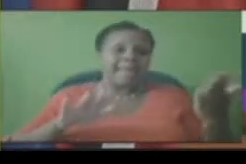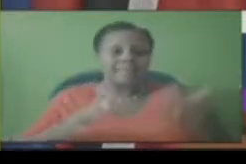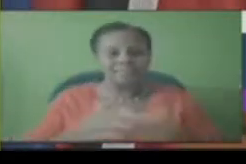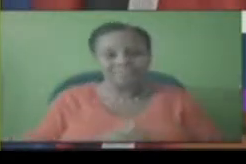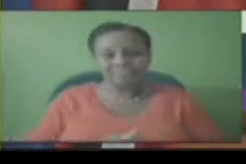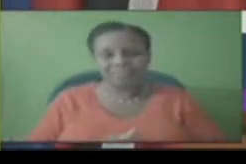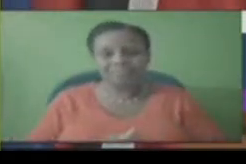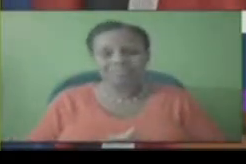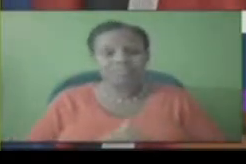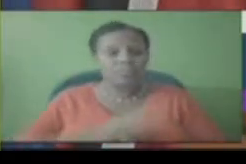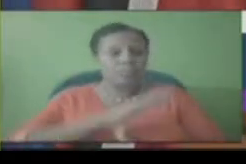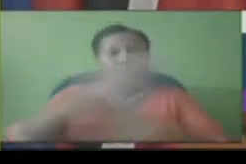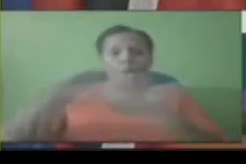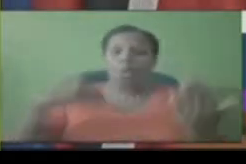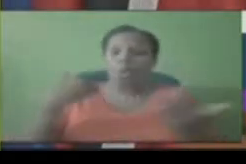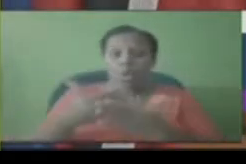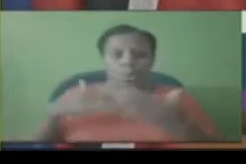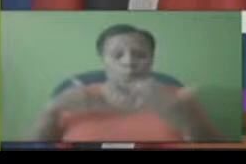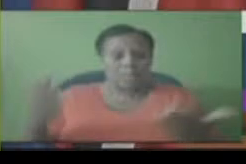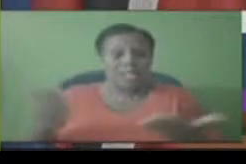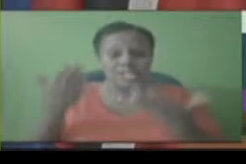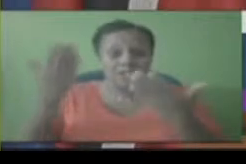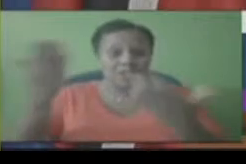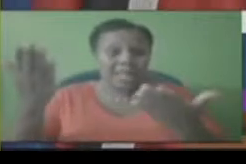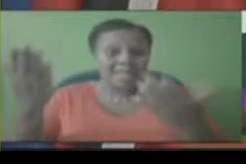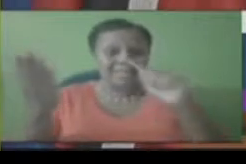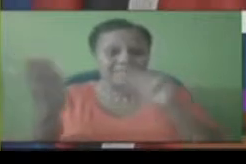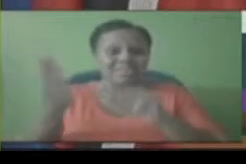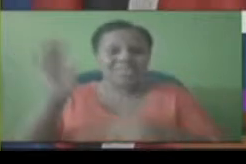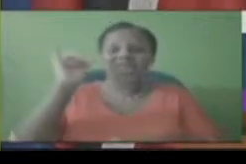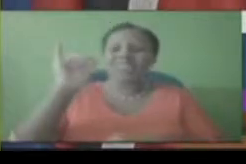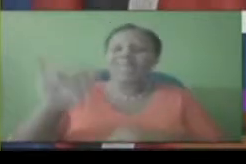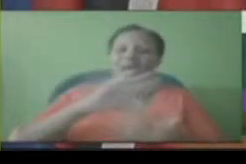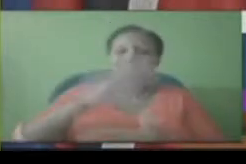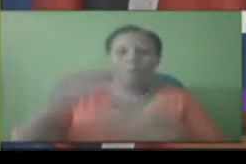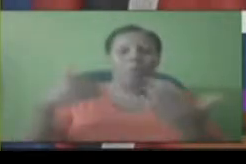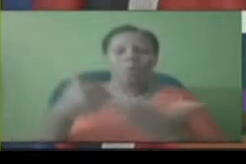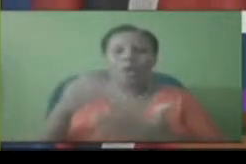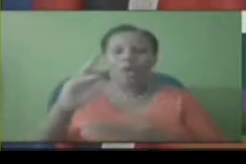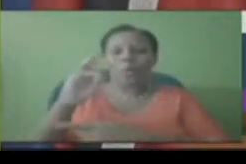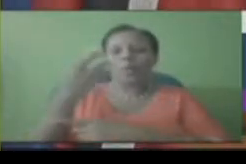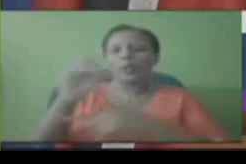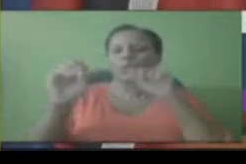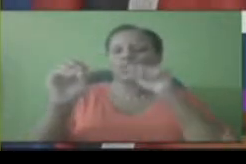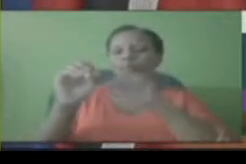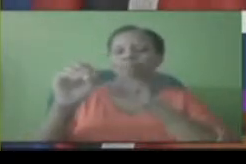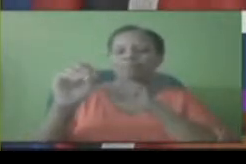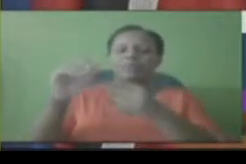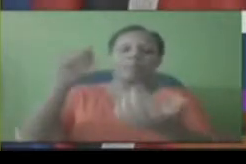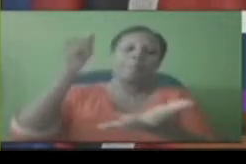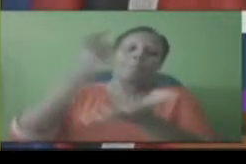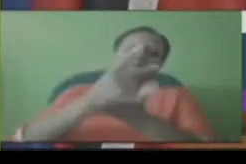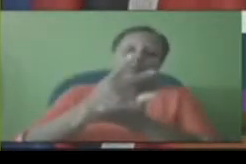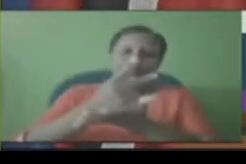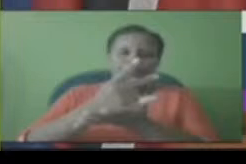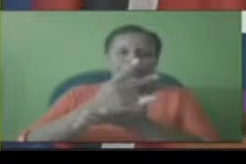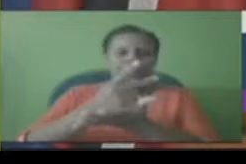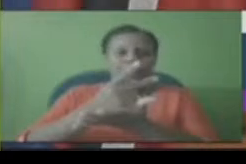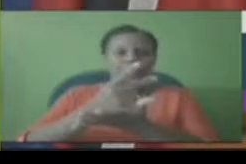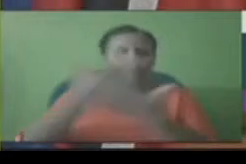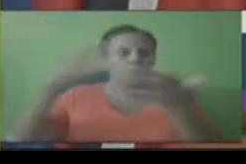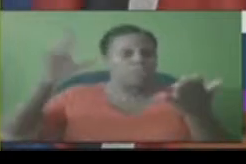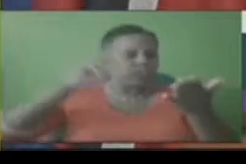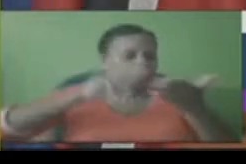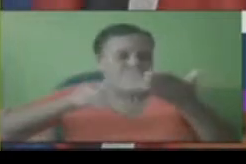approved, all the research has been done, and we are bringing it to you. All you have to do